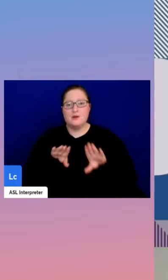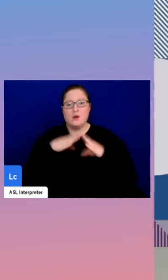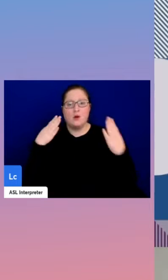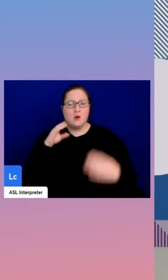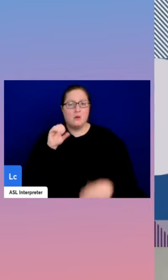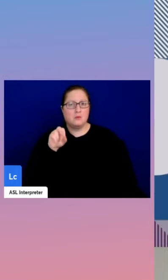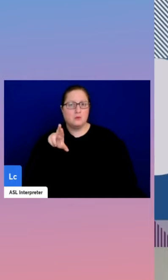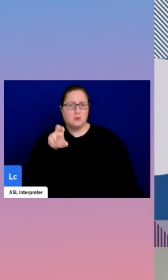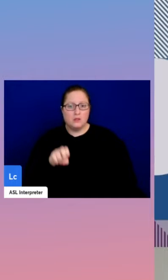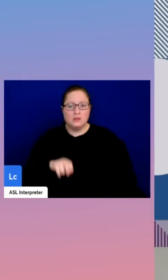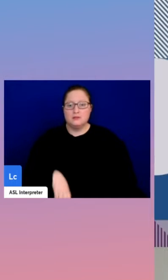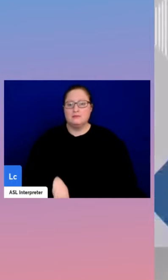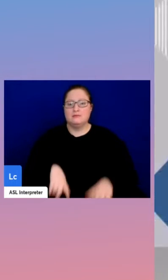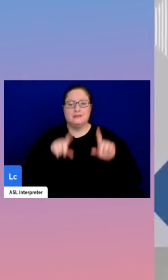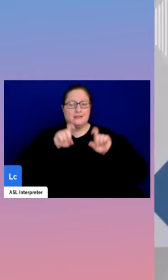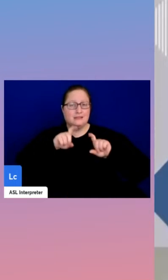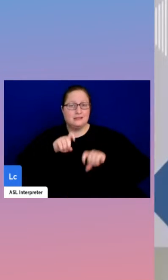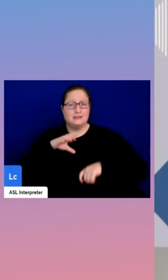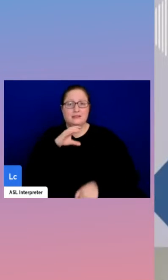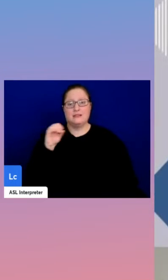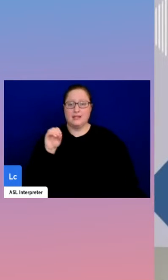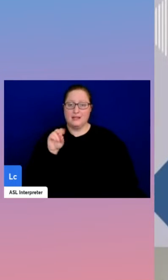virtual reality.